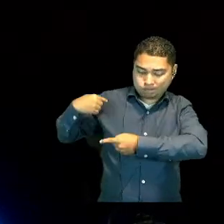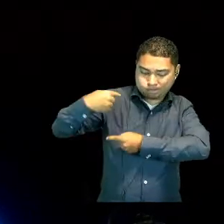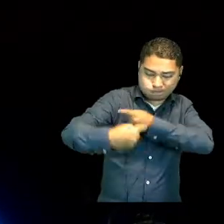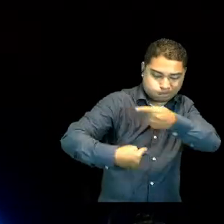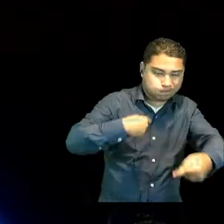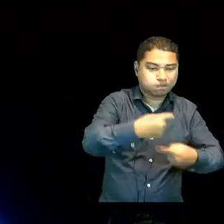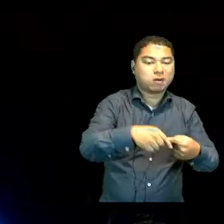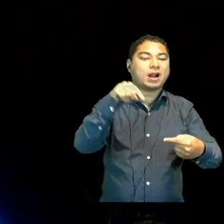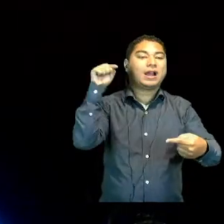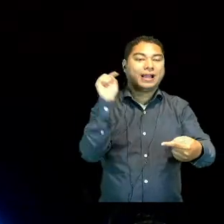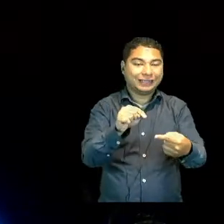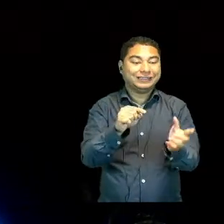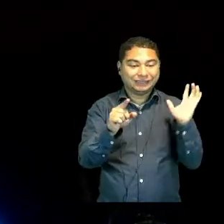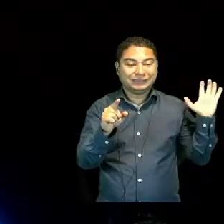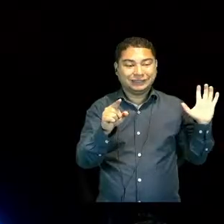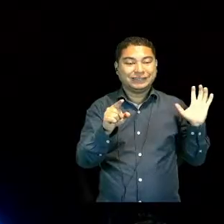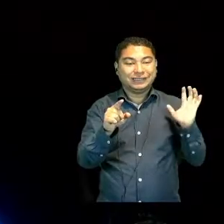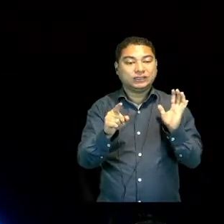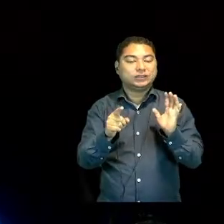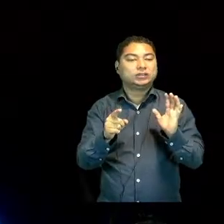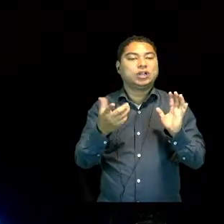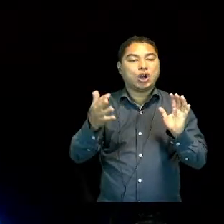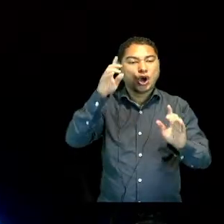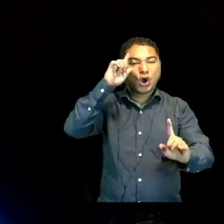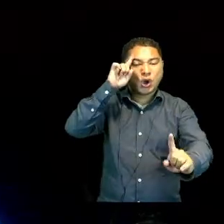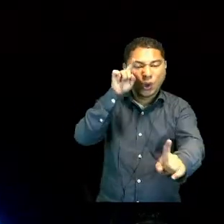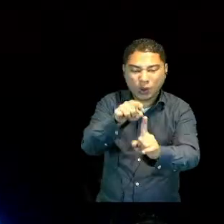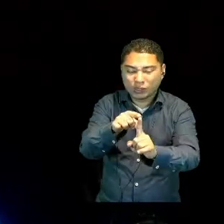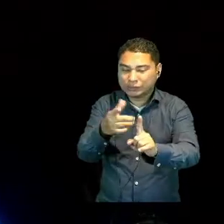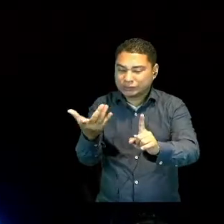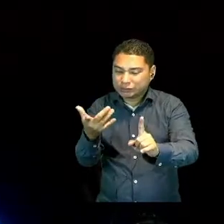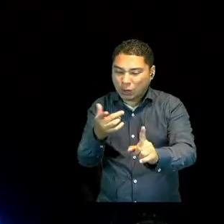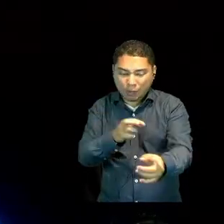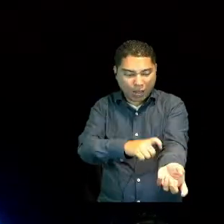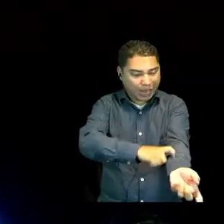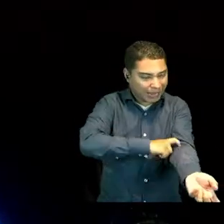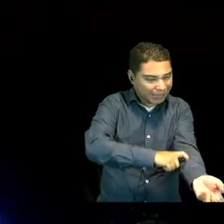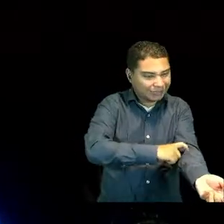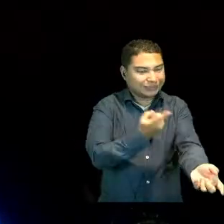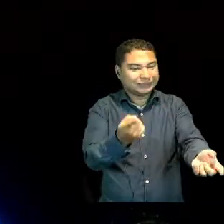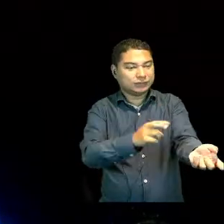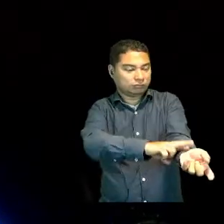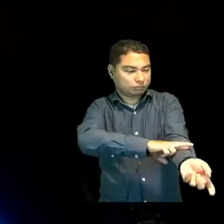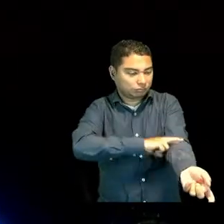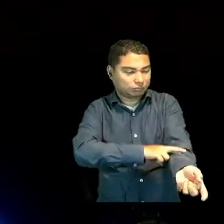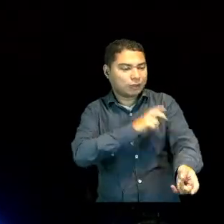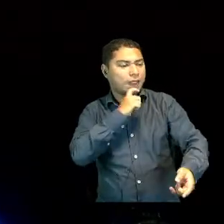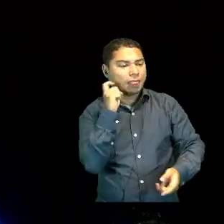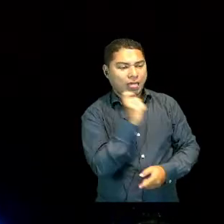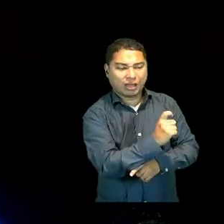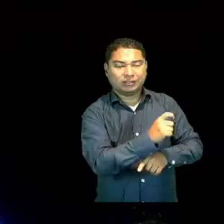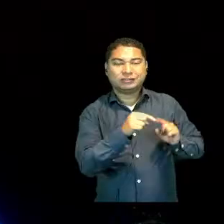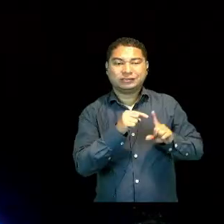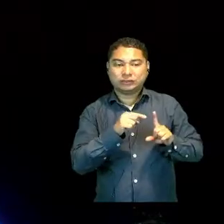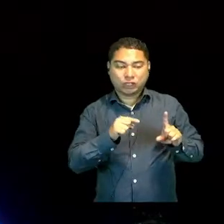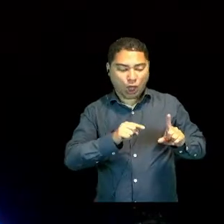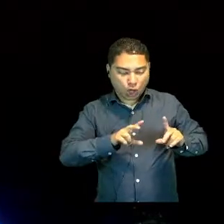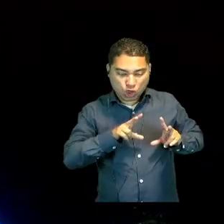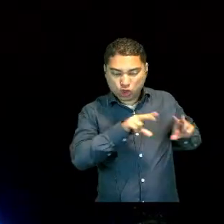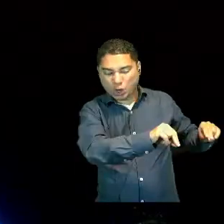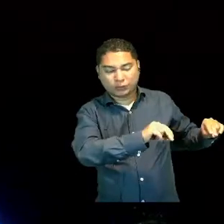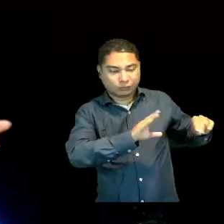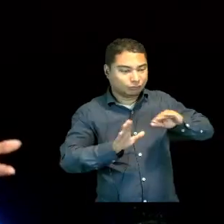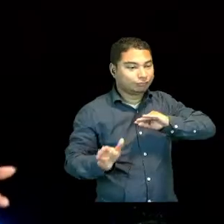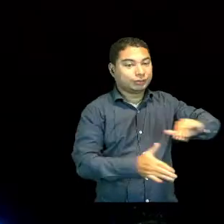as Afro-Brazilians have risen up and have said no to racism. The same process is happening all over